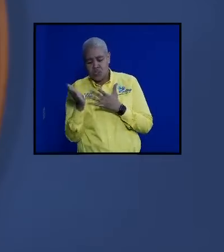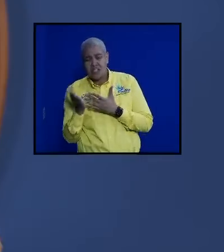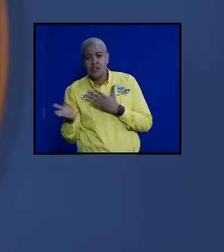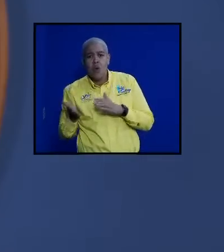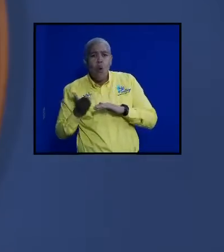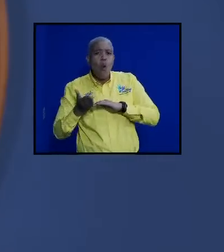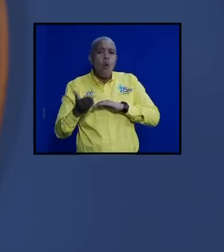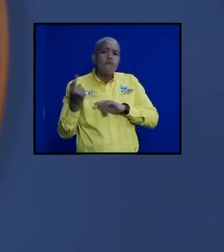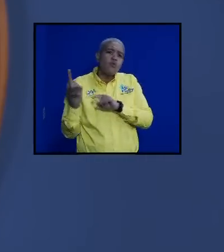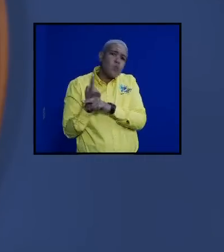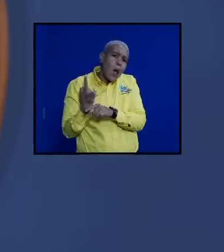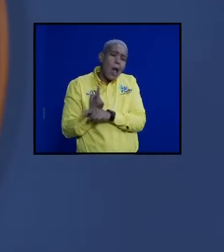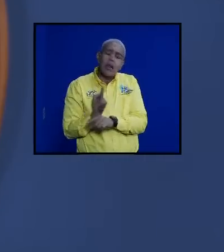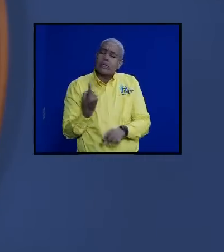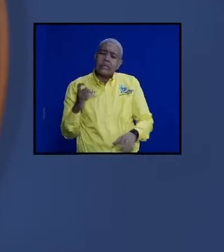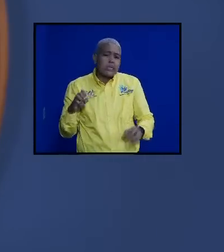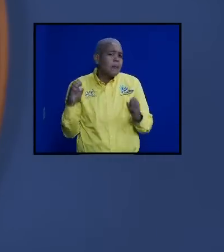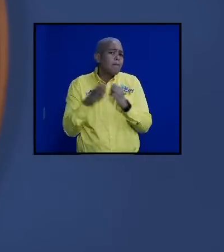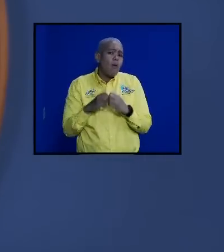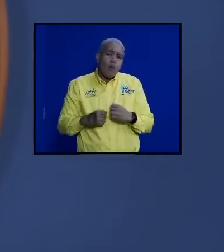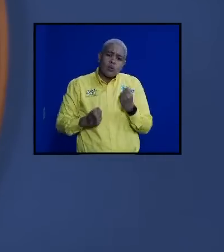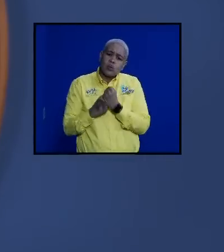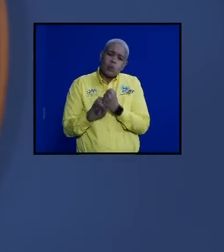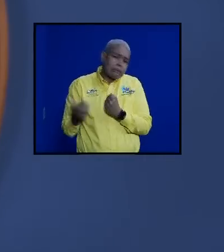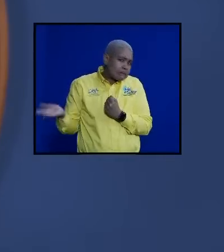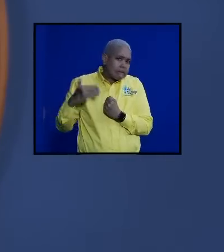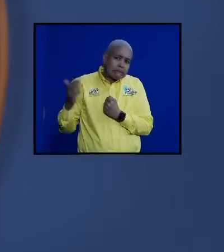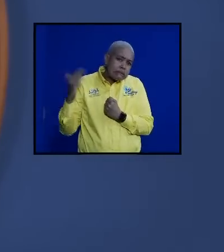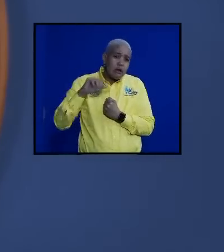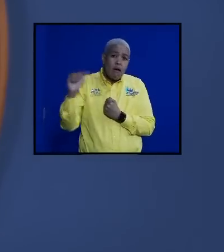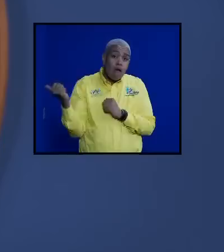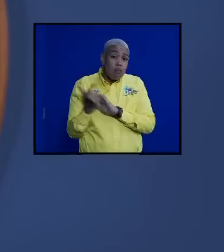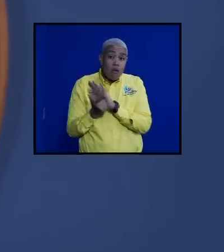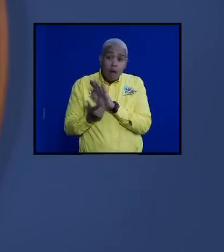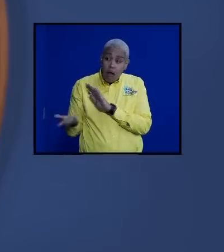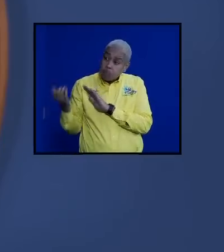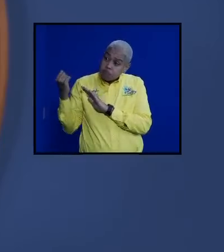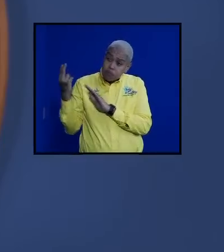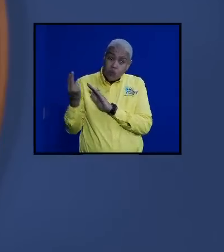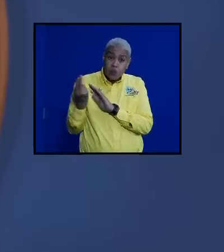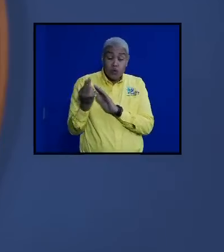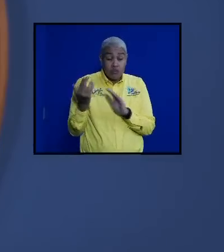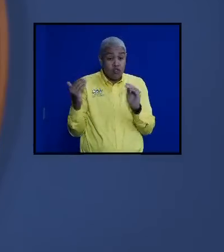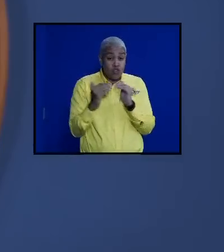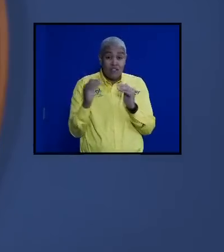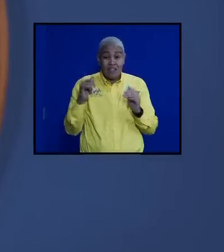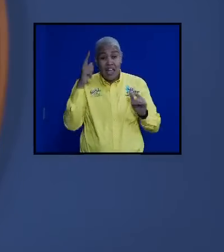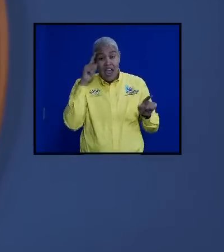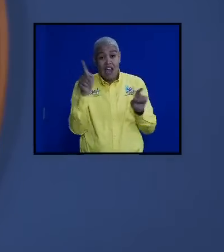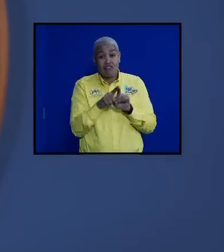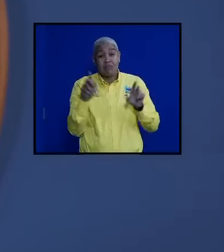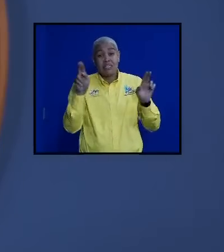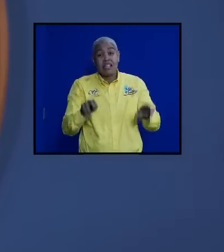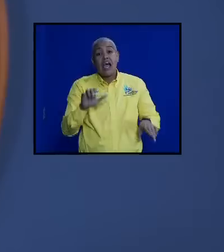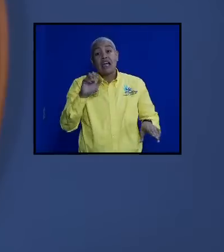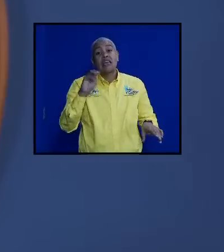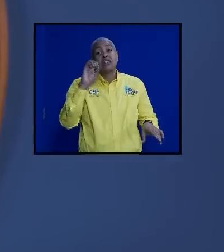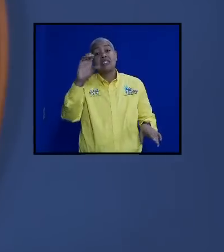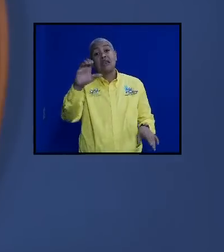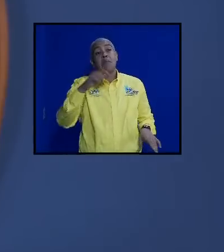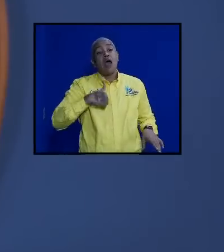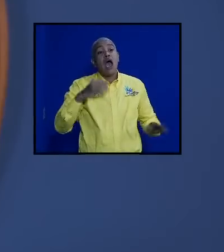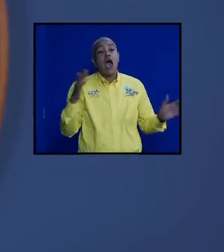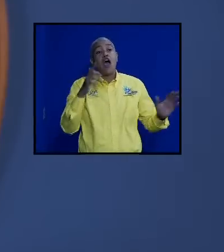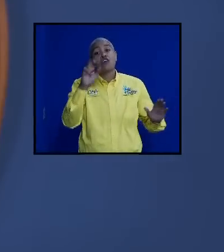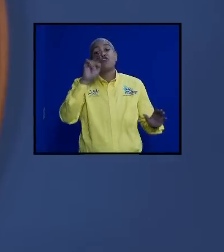above regular policing and law enforcement tools would be justified. That was the agreement signed in CMOC, and I encourage you, Ricardo,